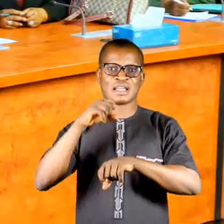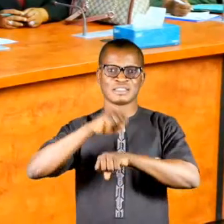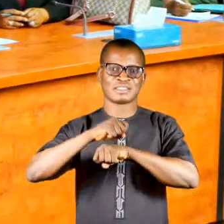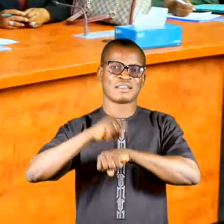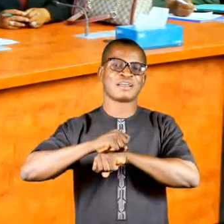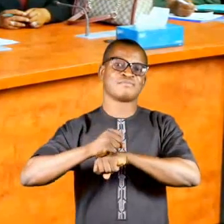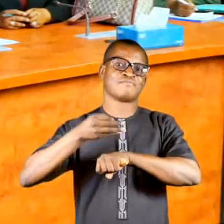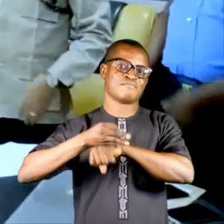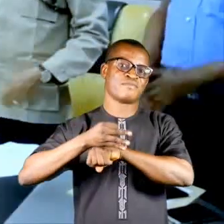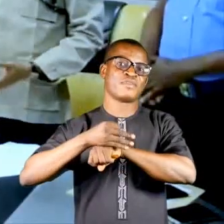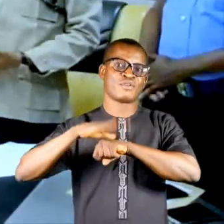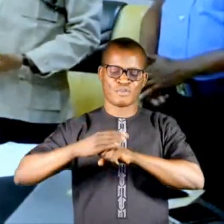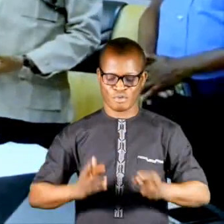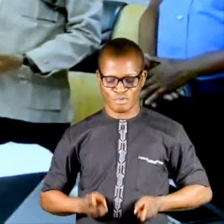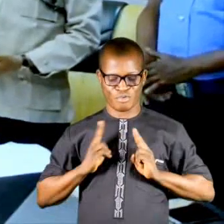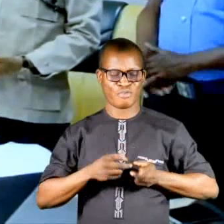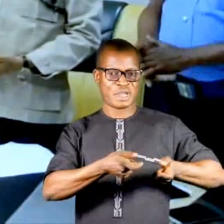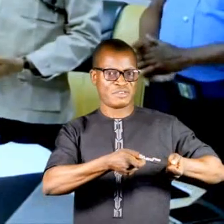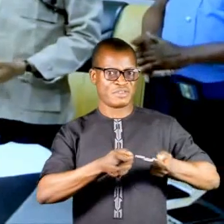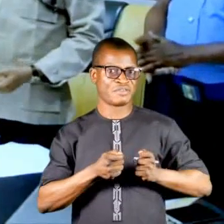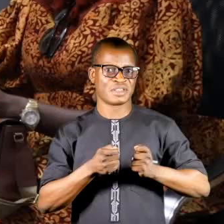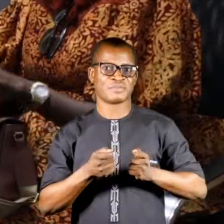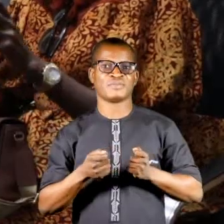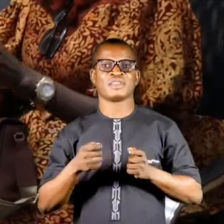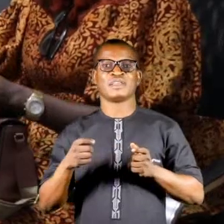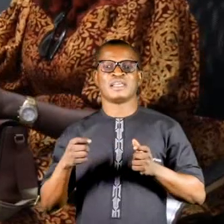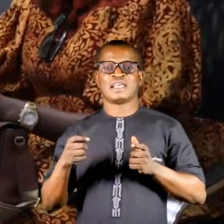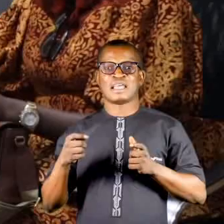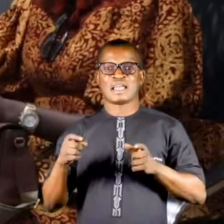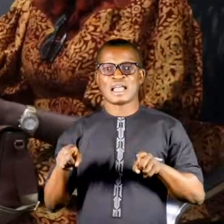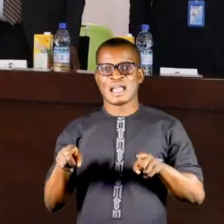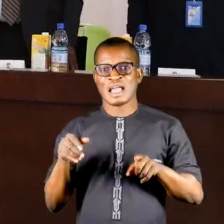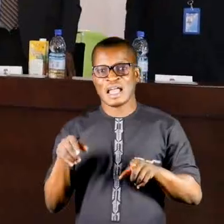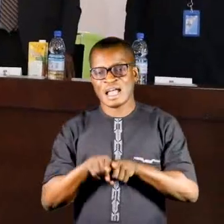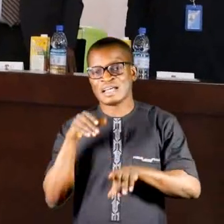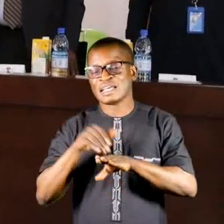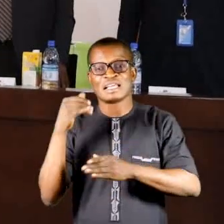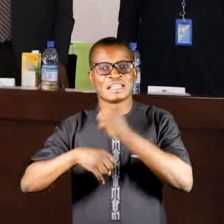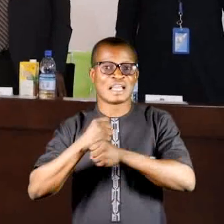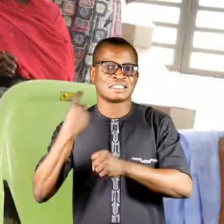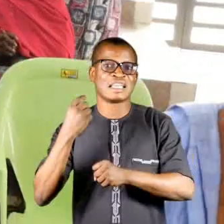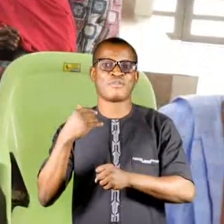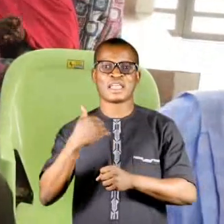task force on human trafficking. As at last year,